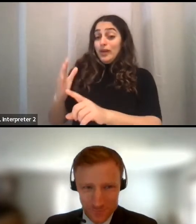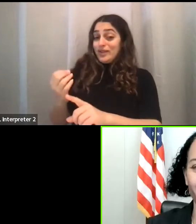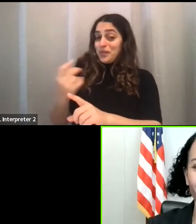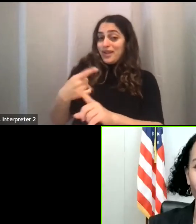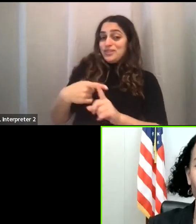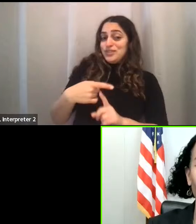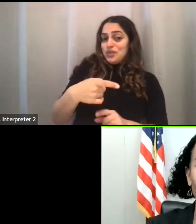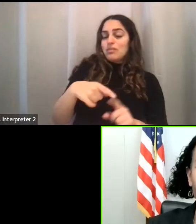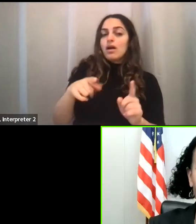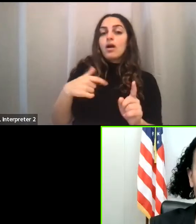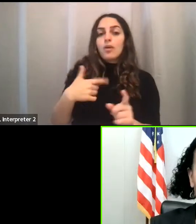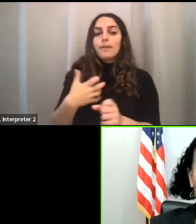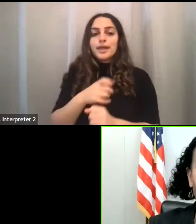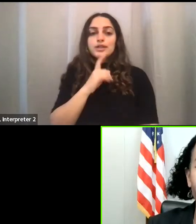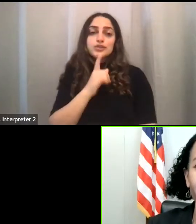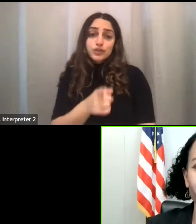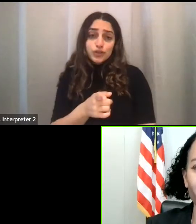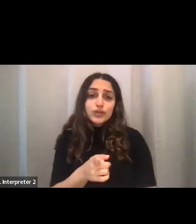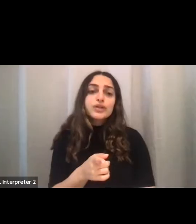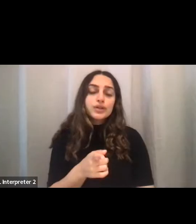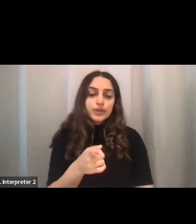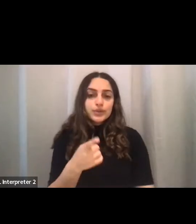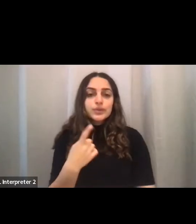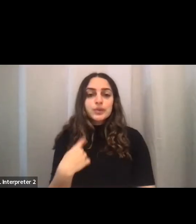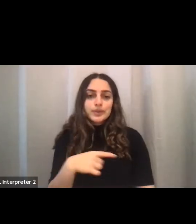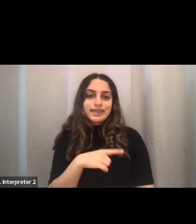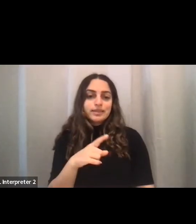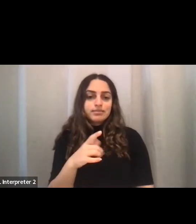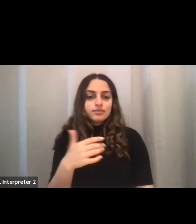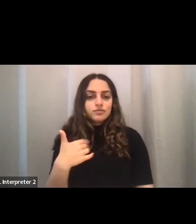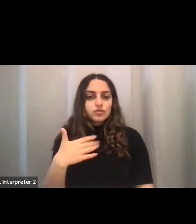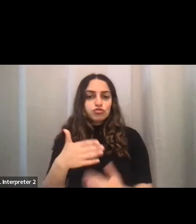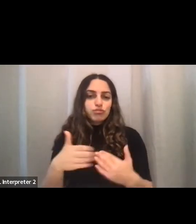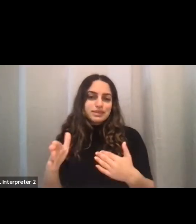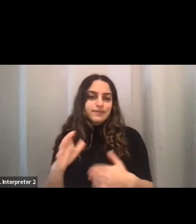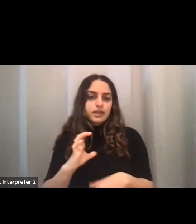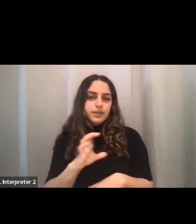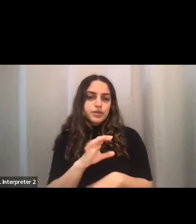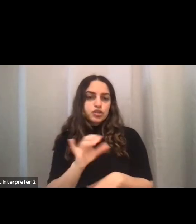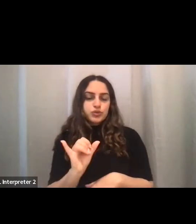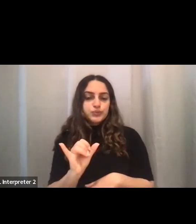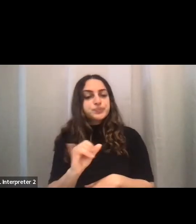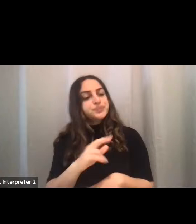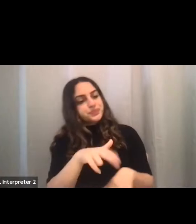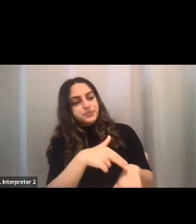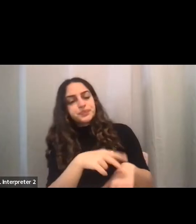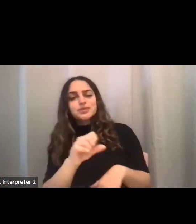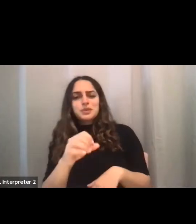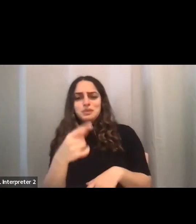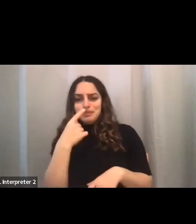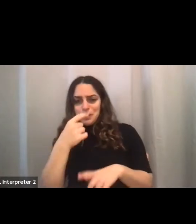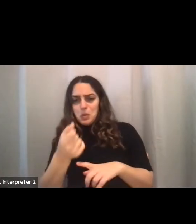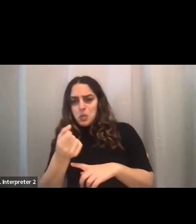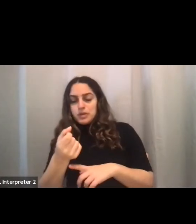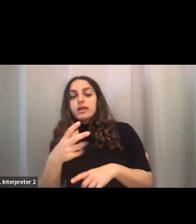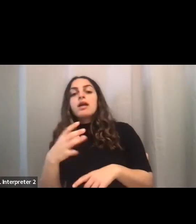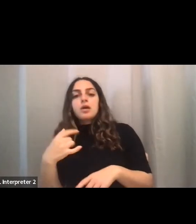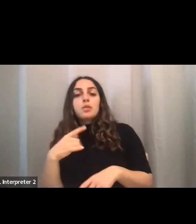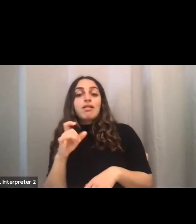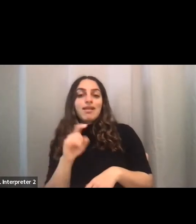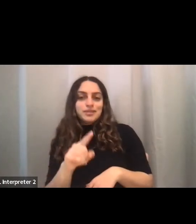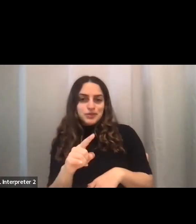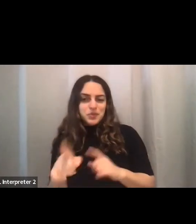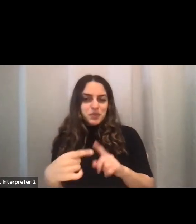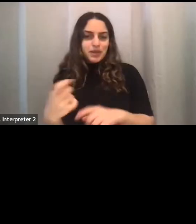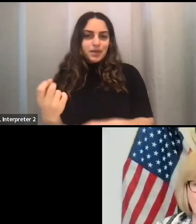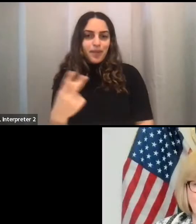but i want to make sure that we get to the rest of the commission as well so of course hold that thought and i will ask you a question when we